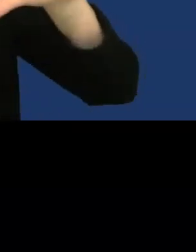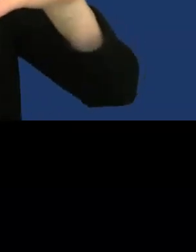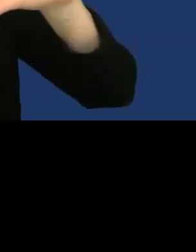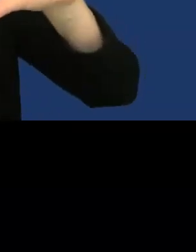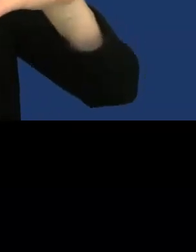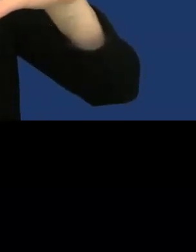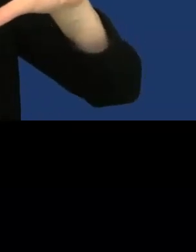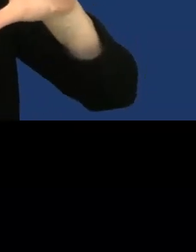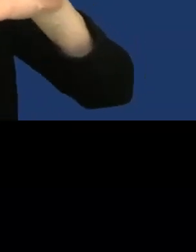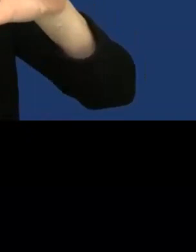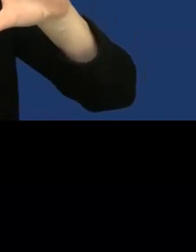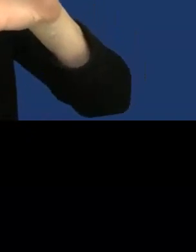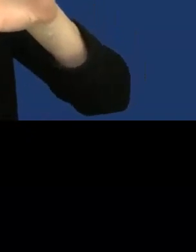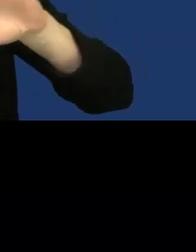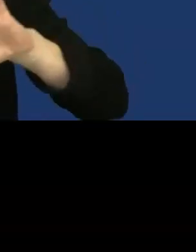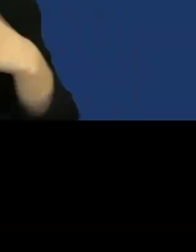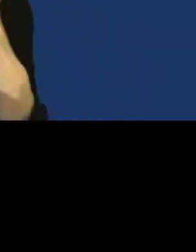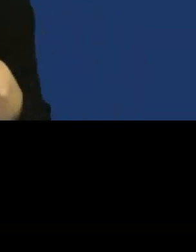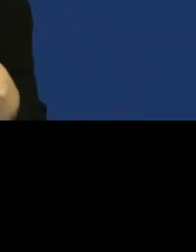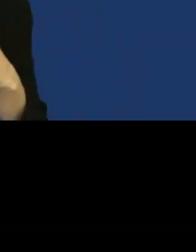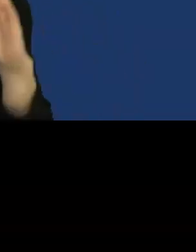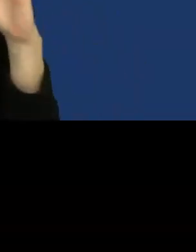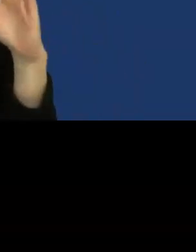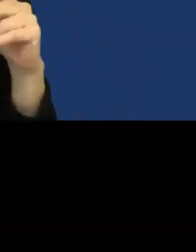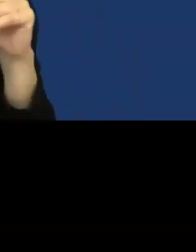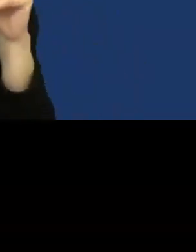that the question is one part of the body or two.